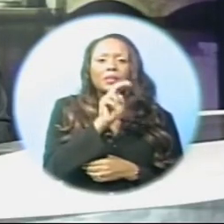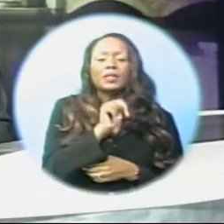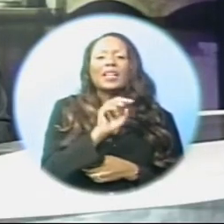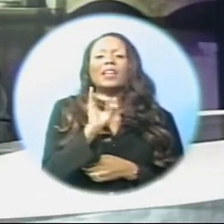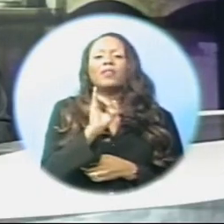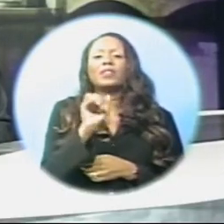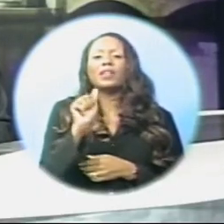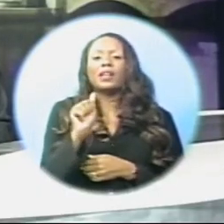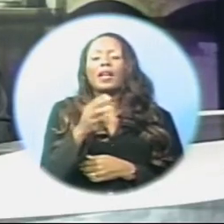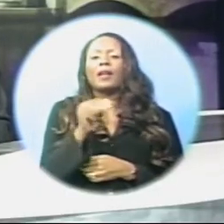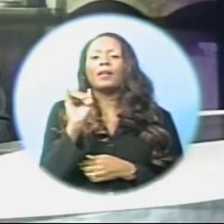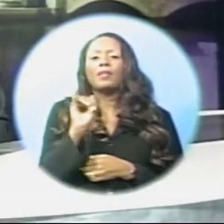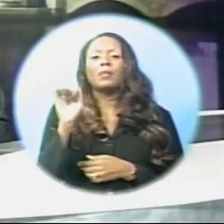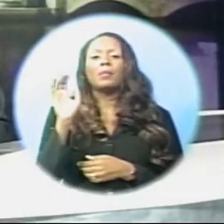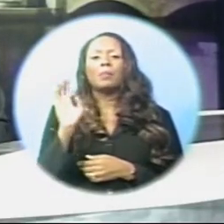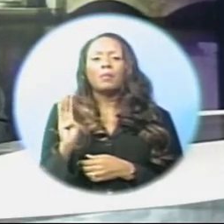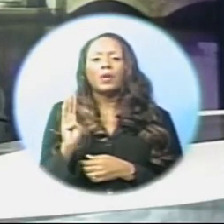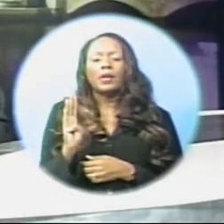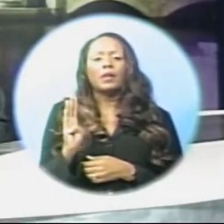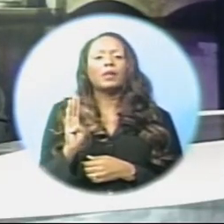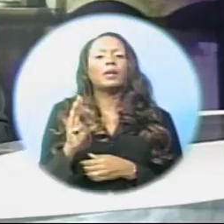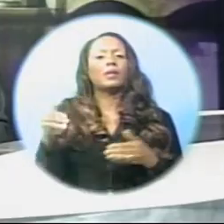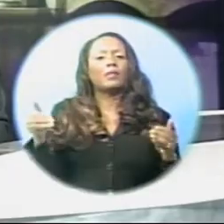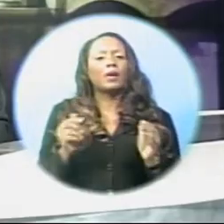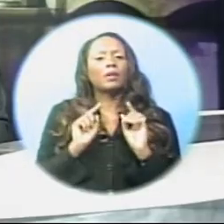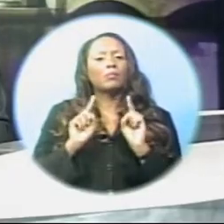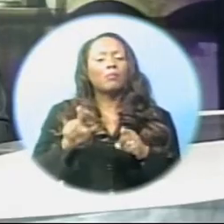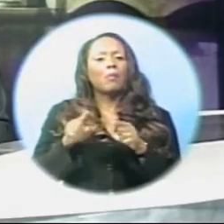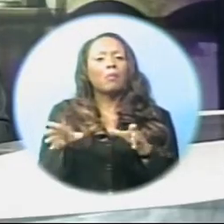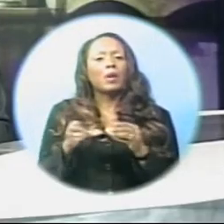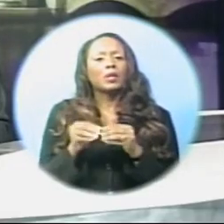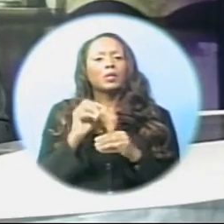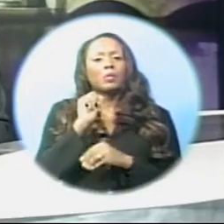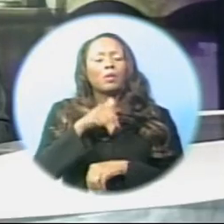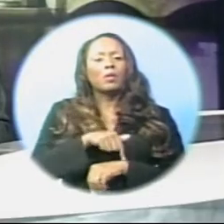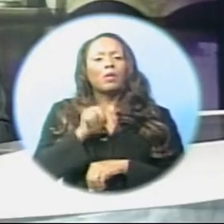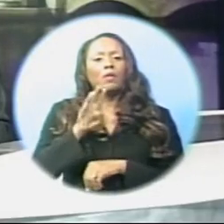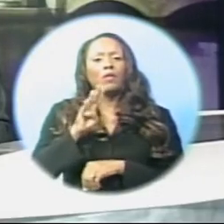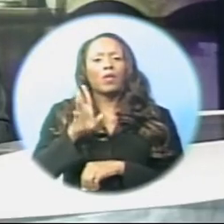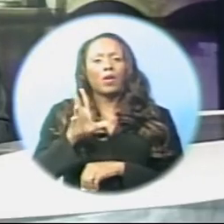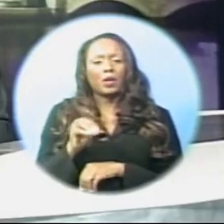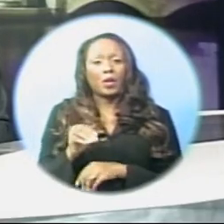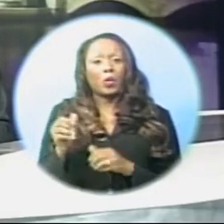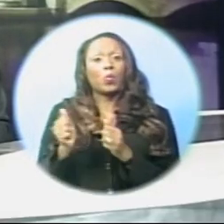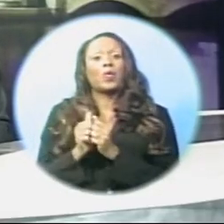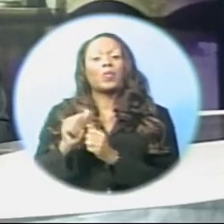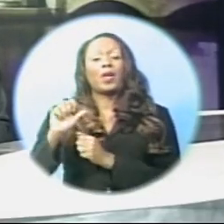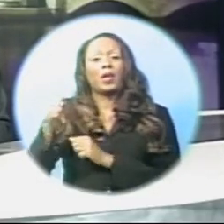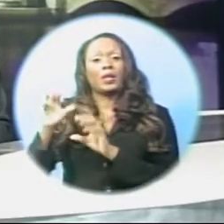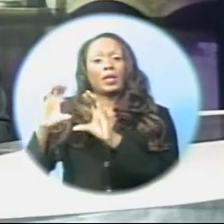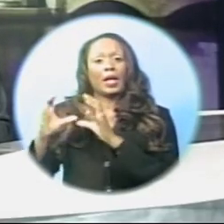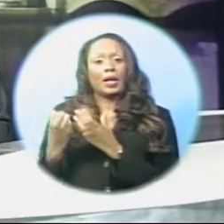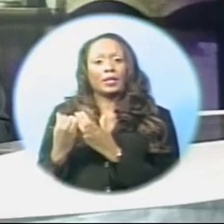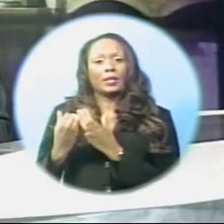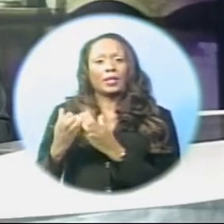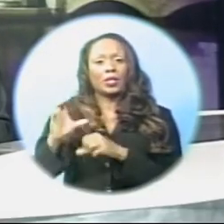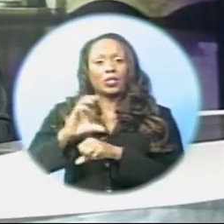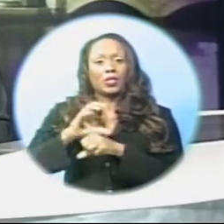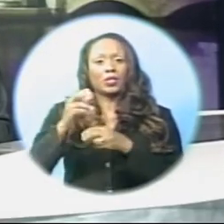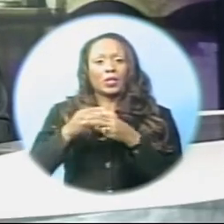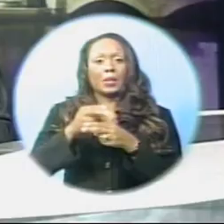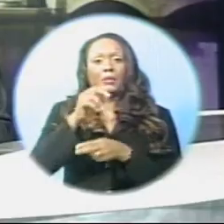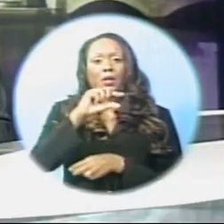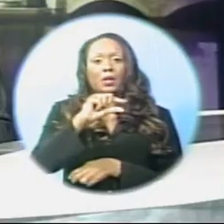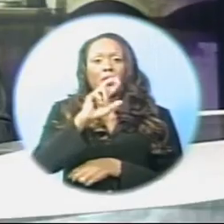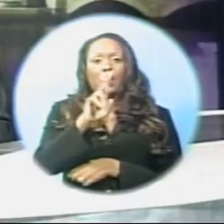and Infants B, are also invited to attend a meeting at 4:30 tomorrow afternoon at the Grace Hill Moravian